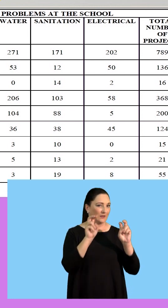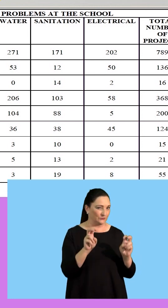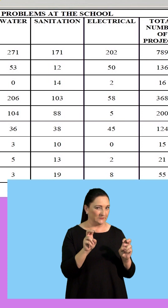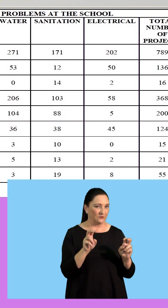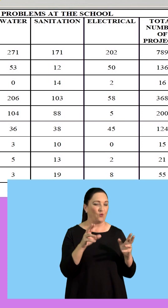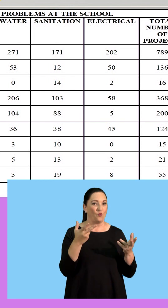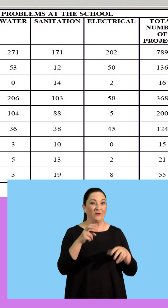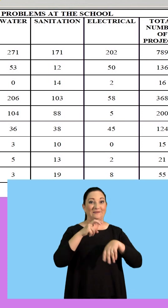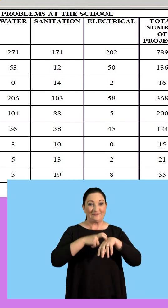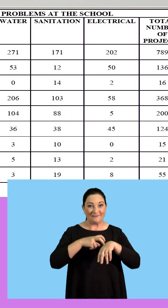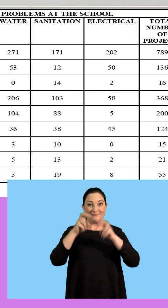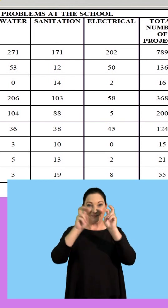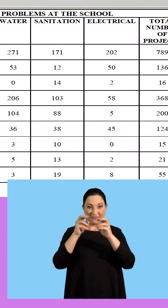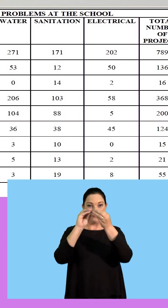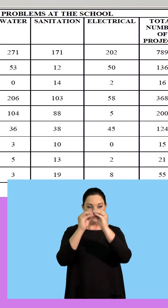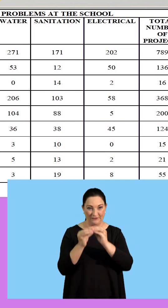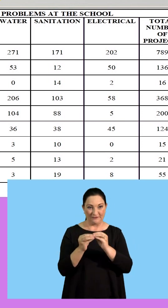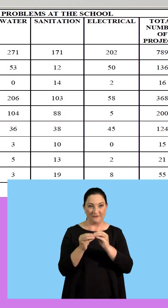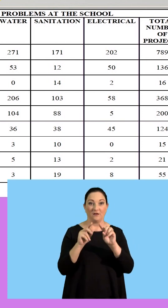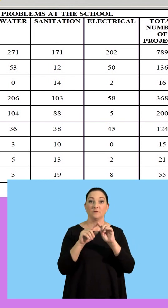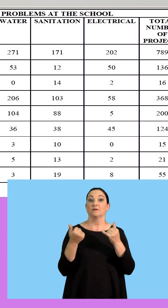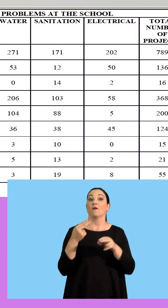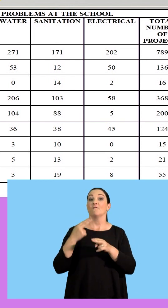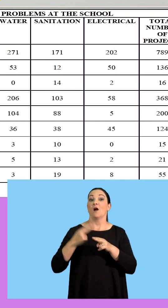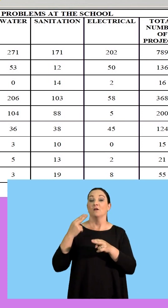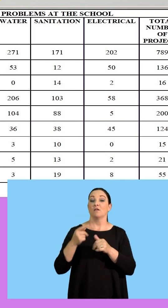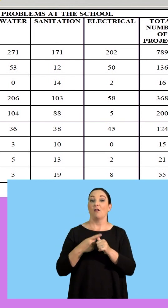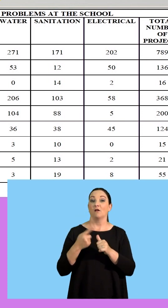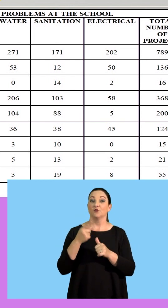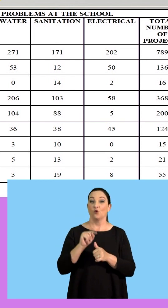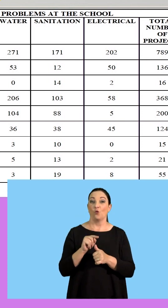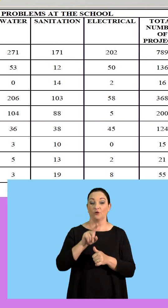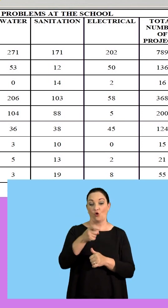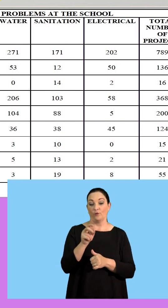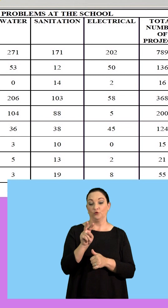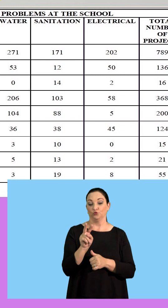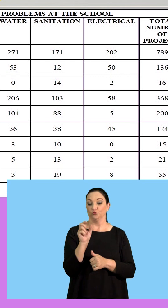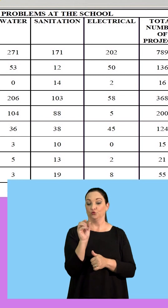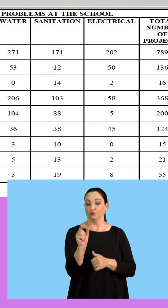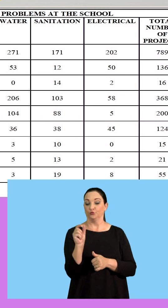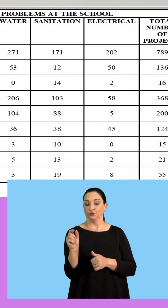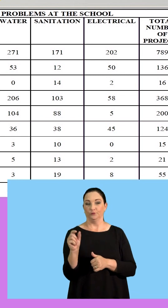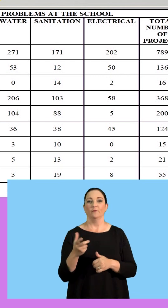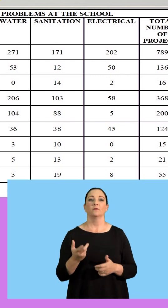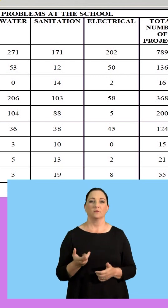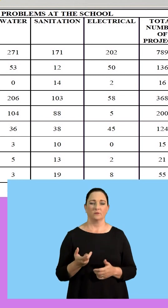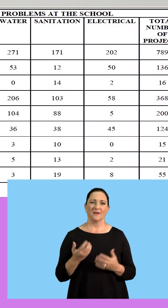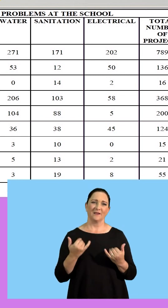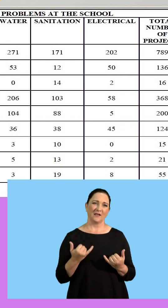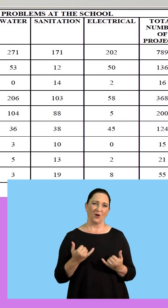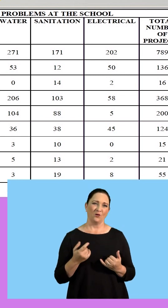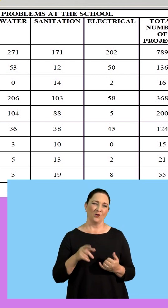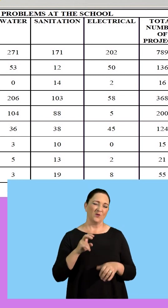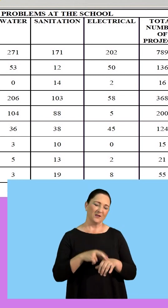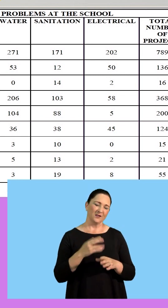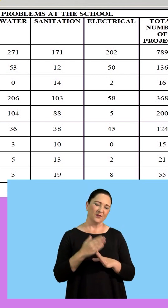did not have, right, electricity or electric repairs. Round off your final answer to 2 decimal places.